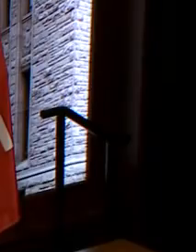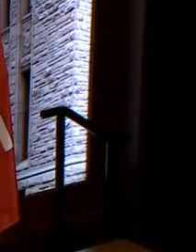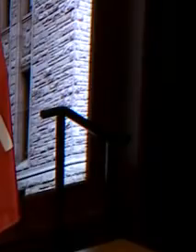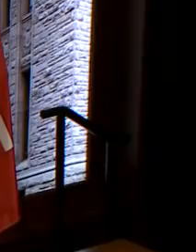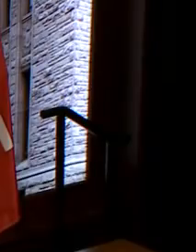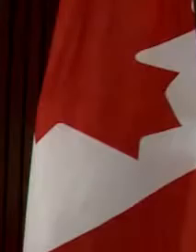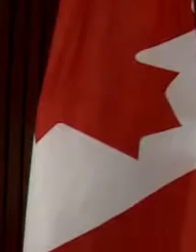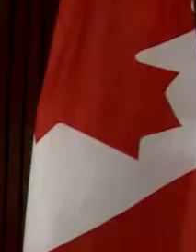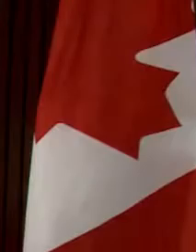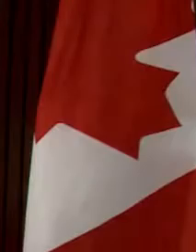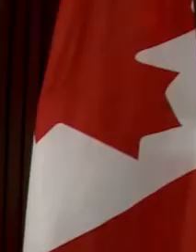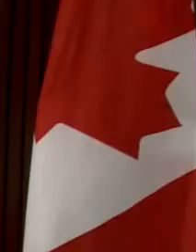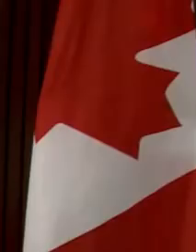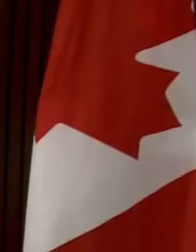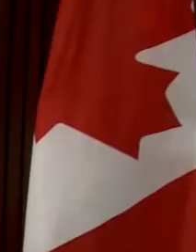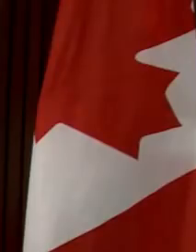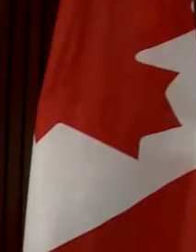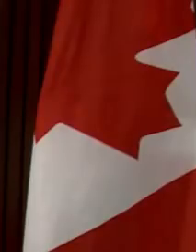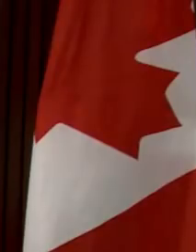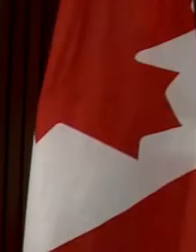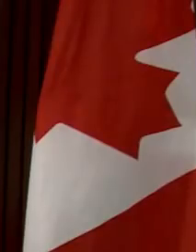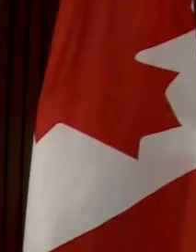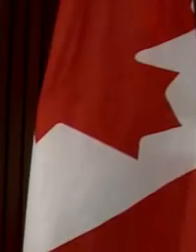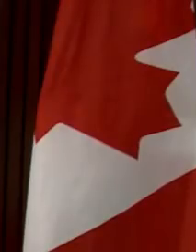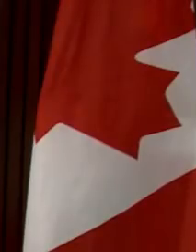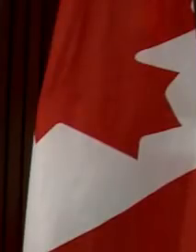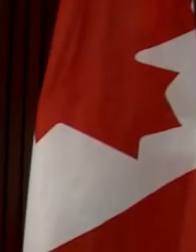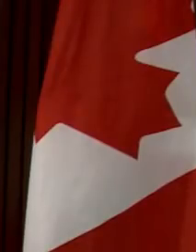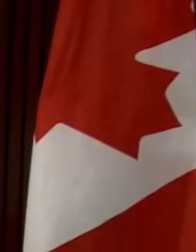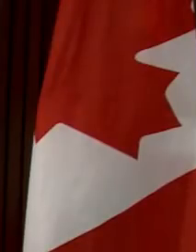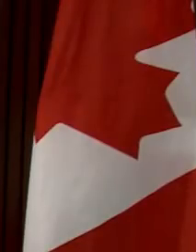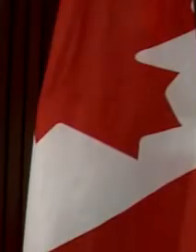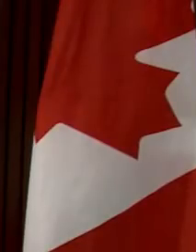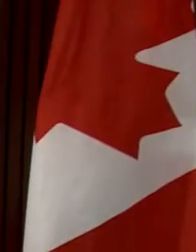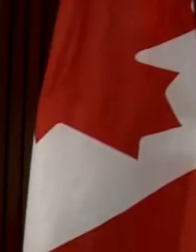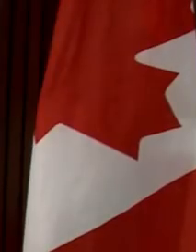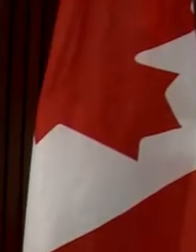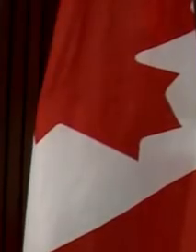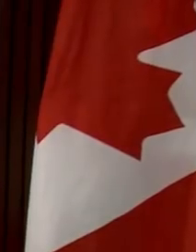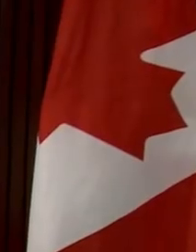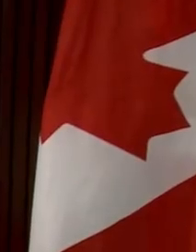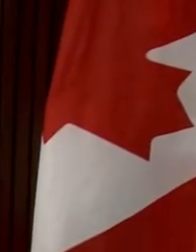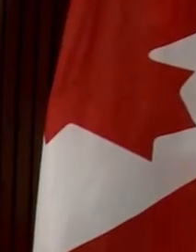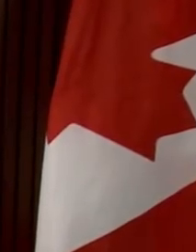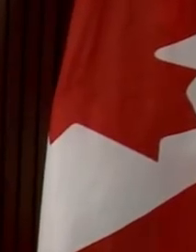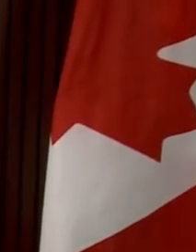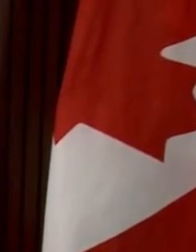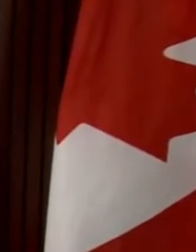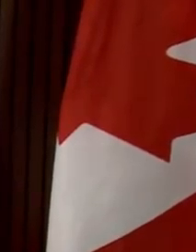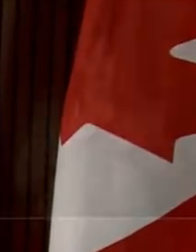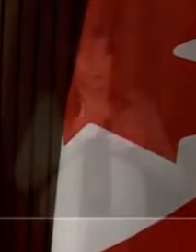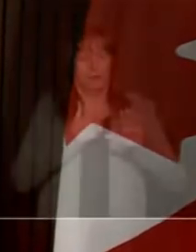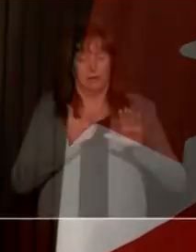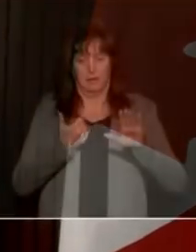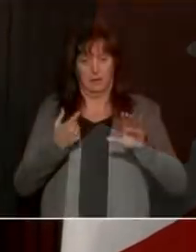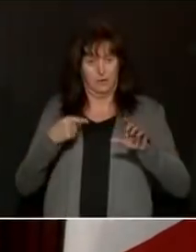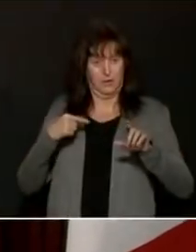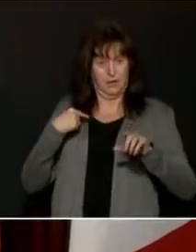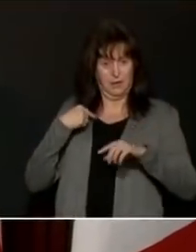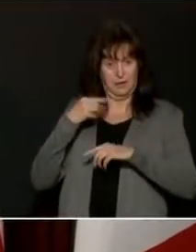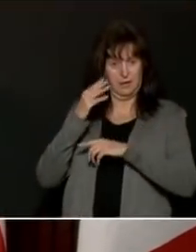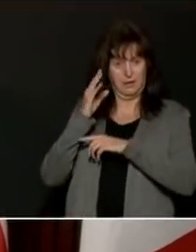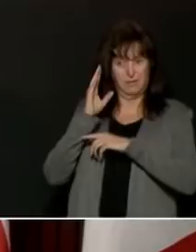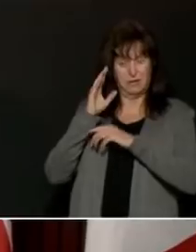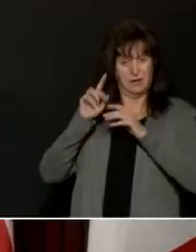get started. Thank you. And I'll apologize now. When the presentation does start,